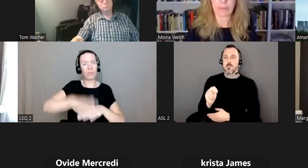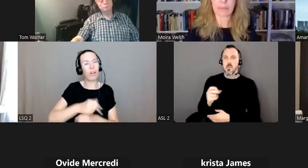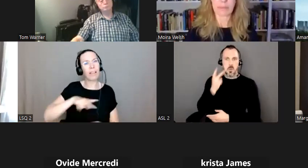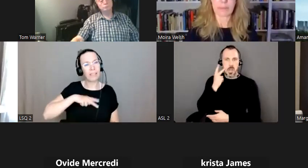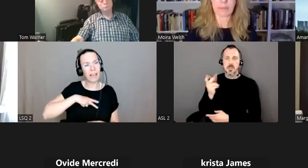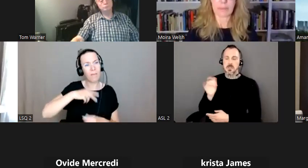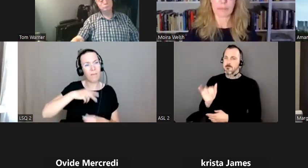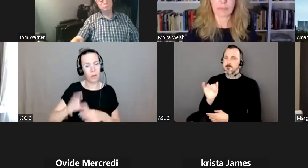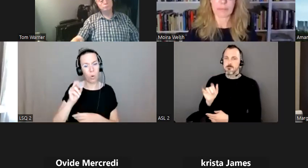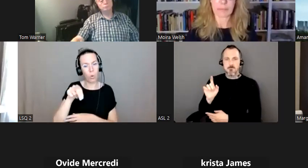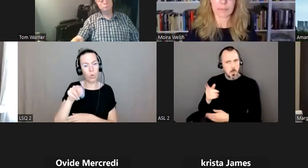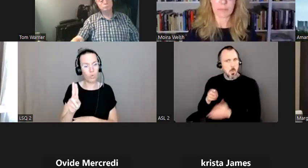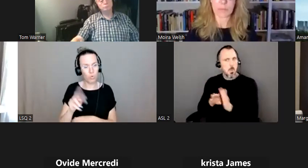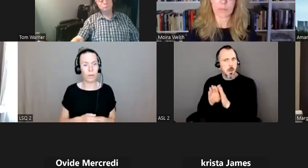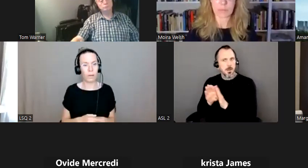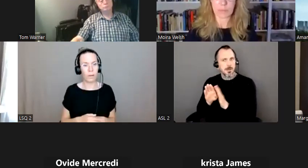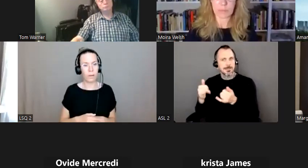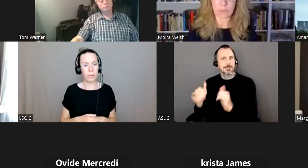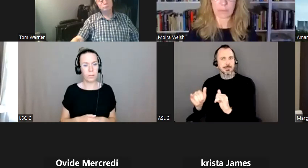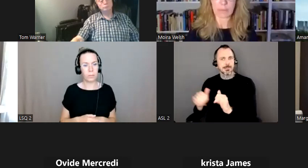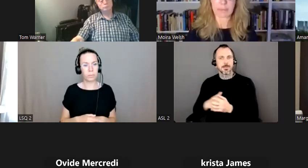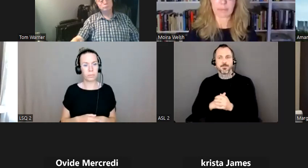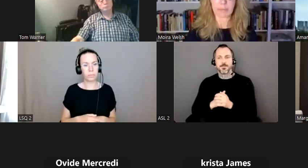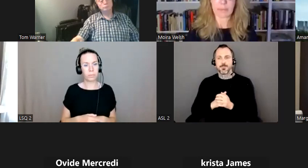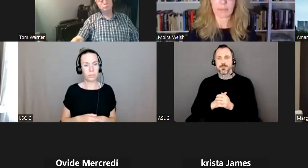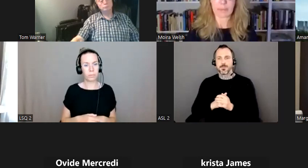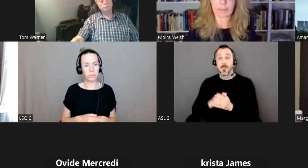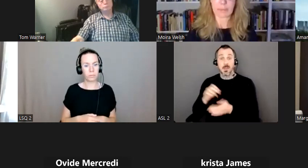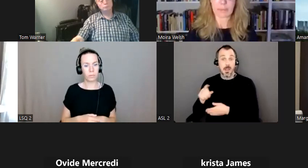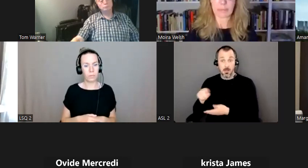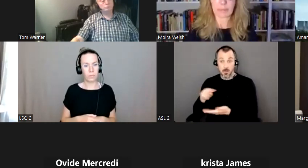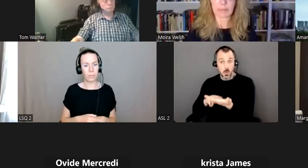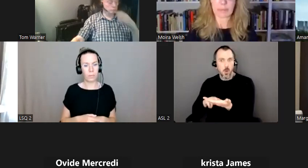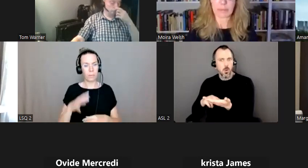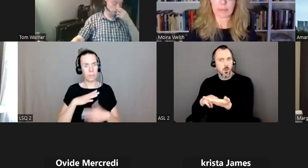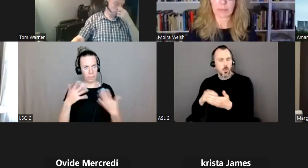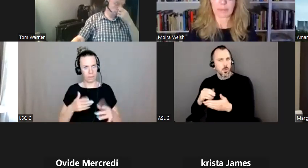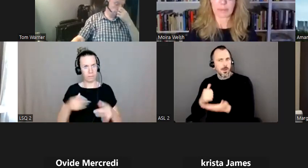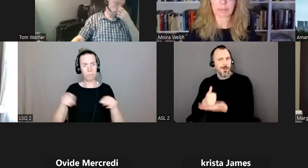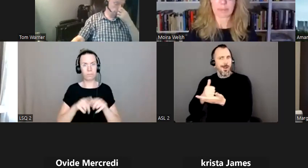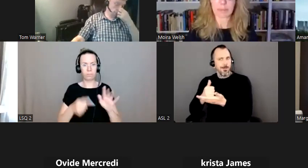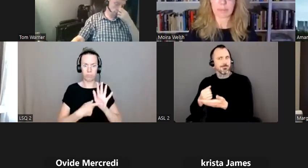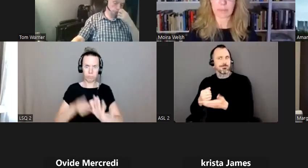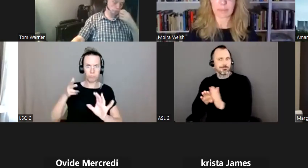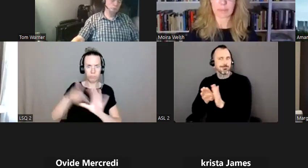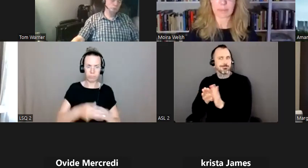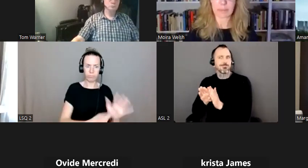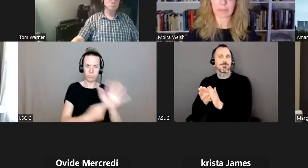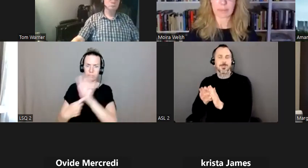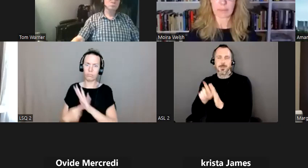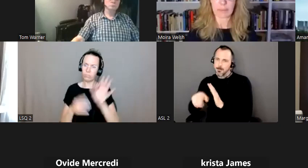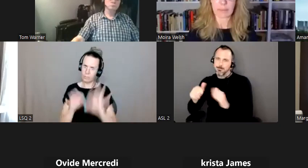more progress. We've had a huge presence here, and it's made a big, big difference. So we need to keep working together, build